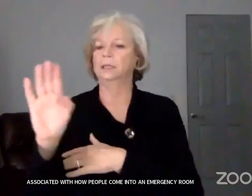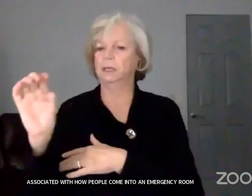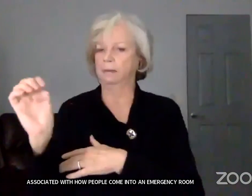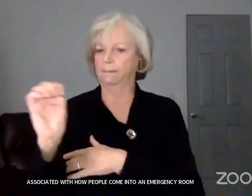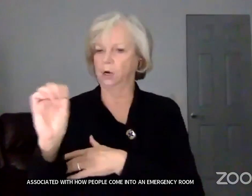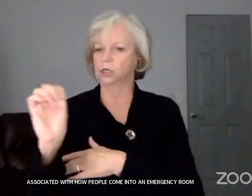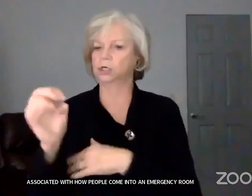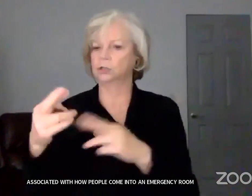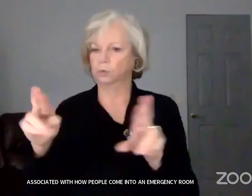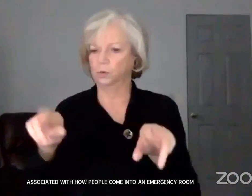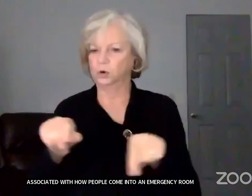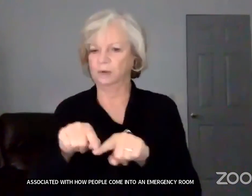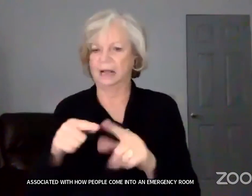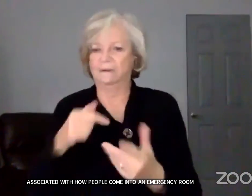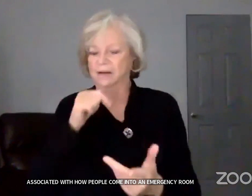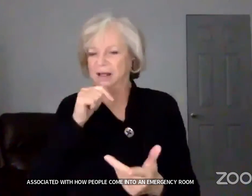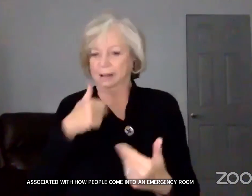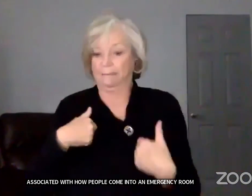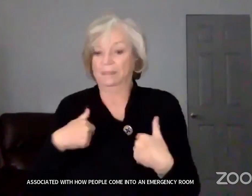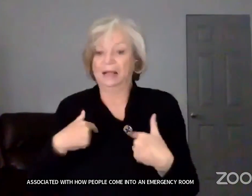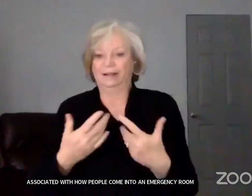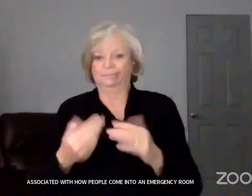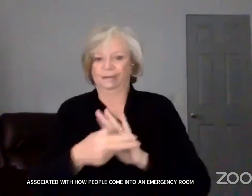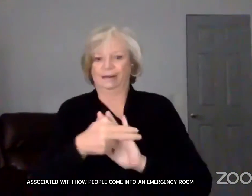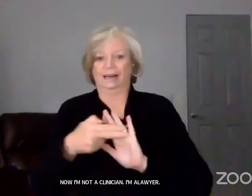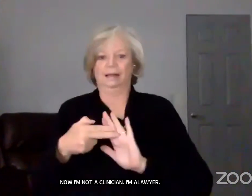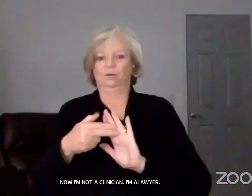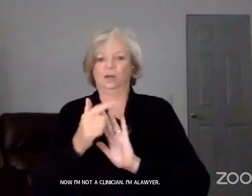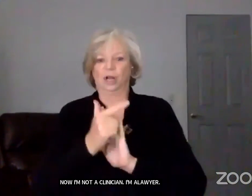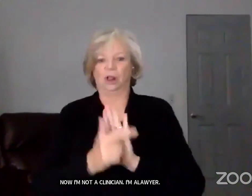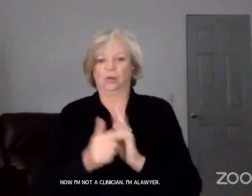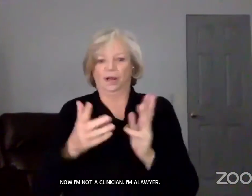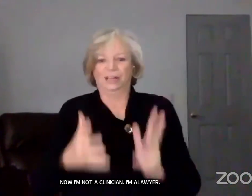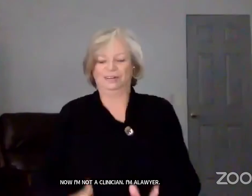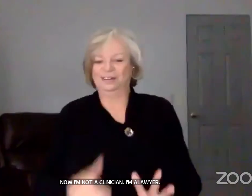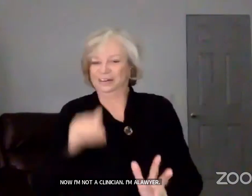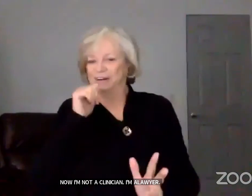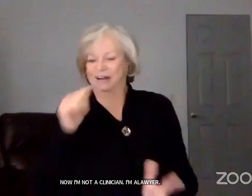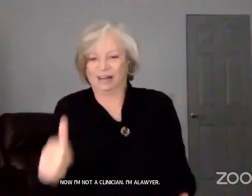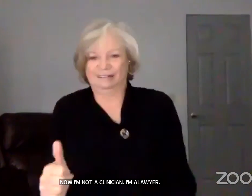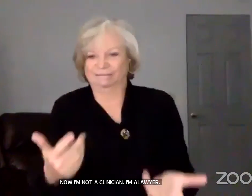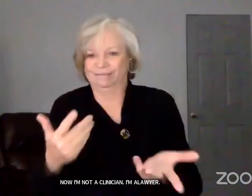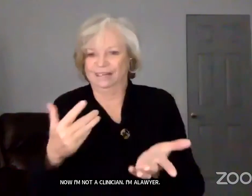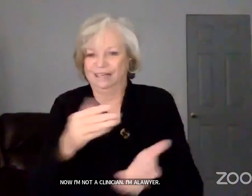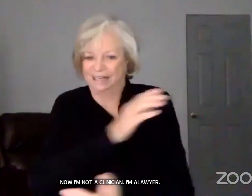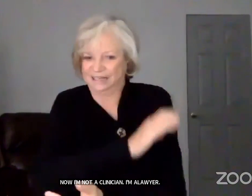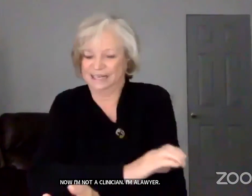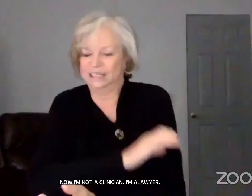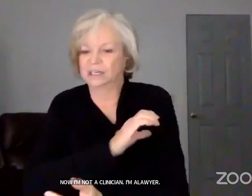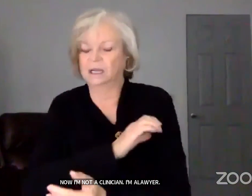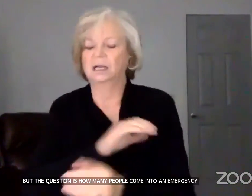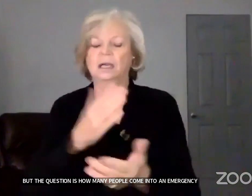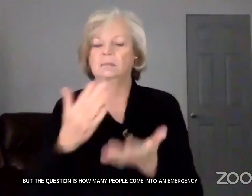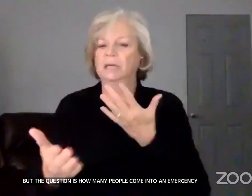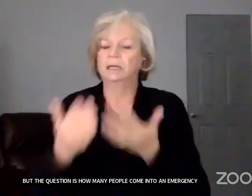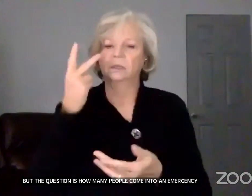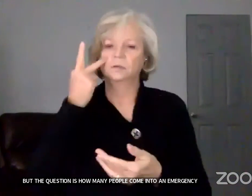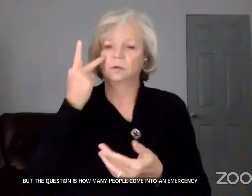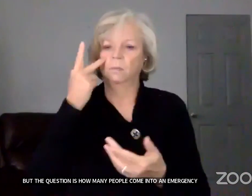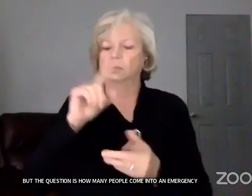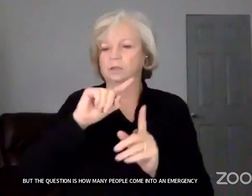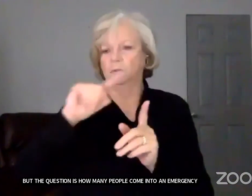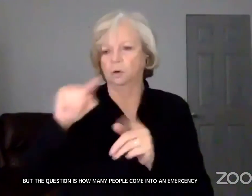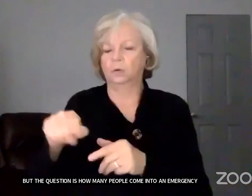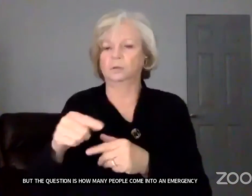but the question I have is like, how many people come into an emergency room thinking it's something minor? And because they haven't had good